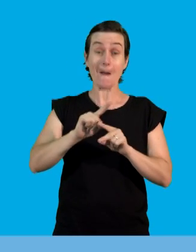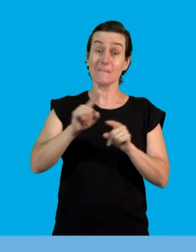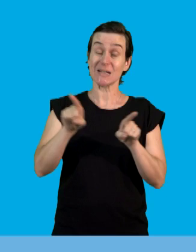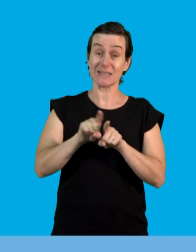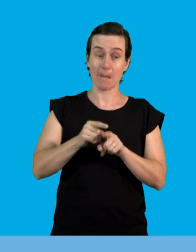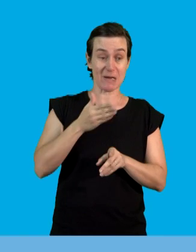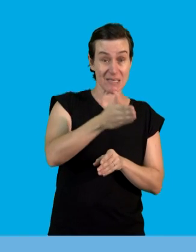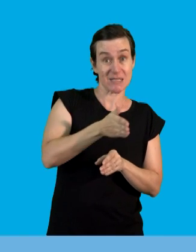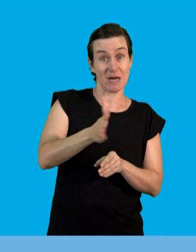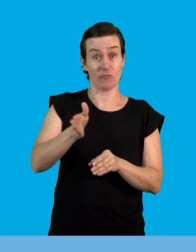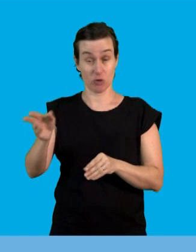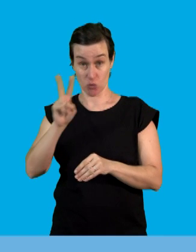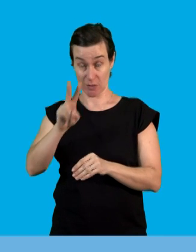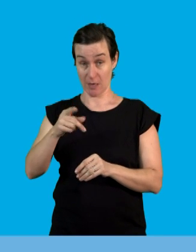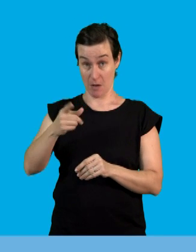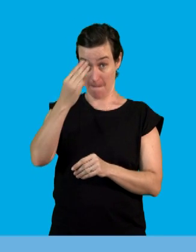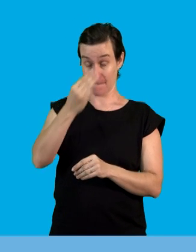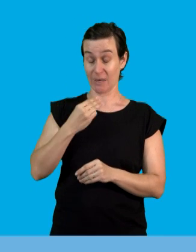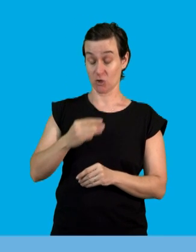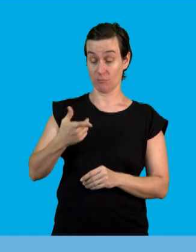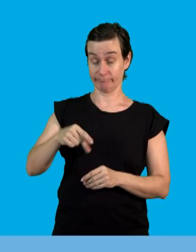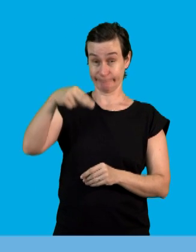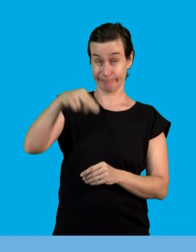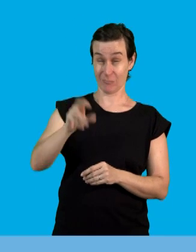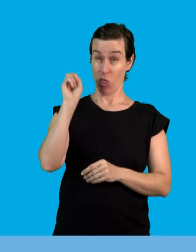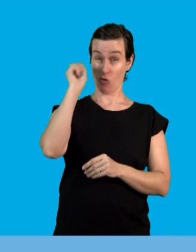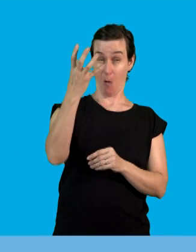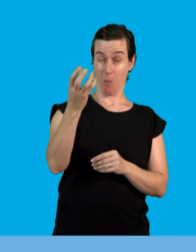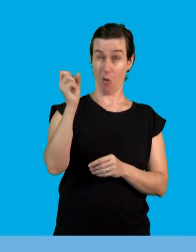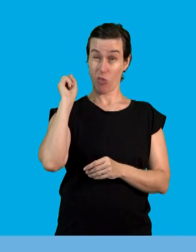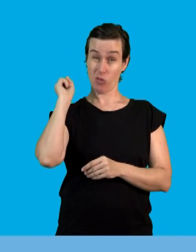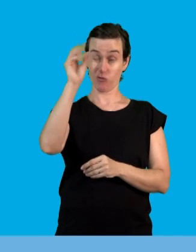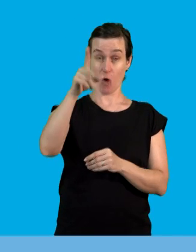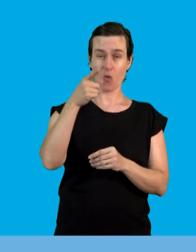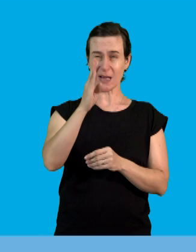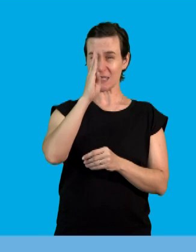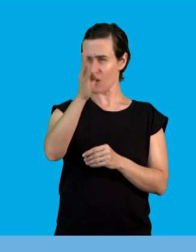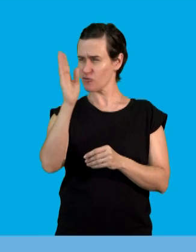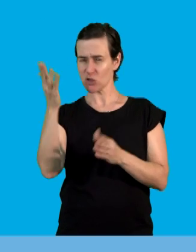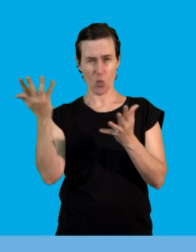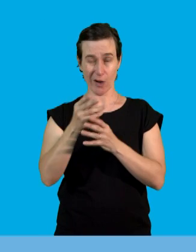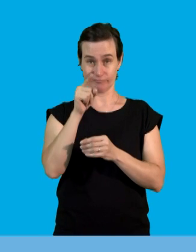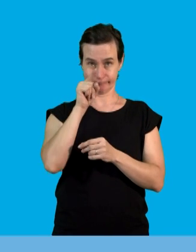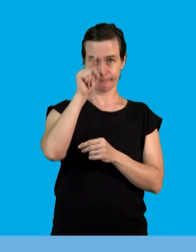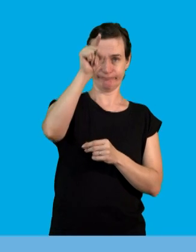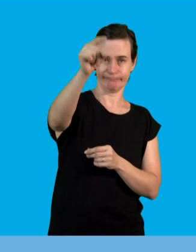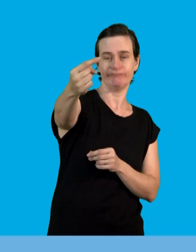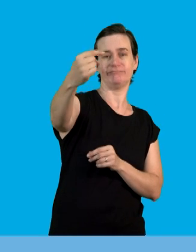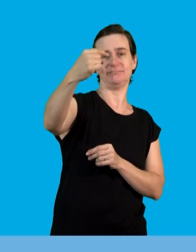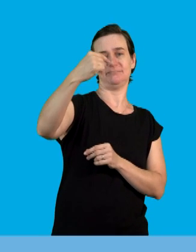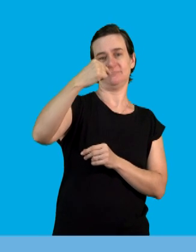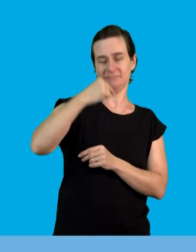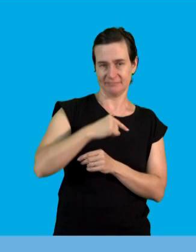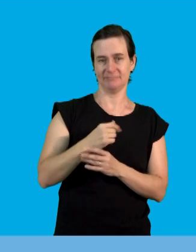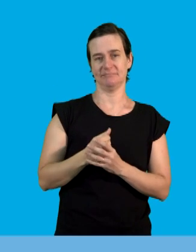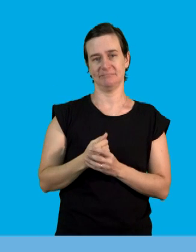boy throws the ball forward in a forward direction. The amount of force applied onto the ball becomes the size of the